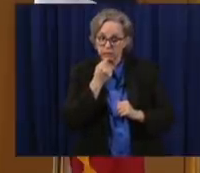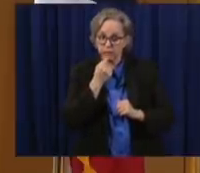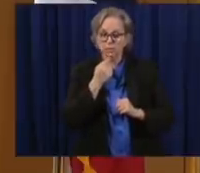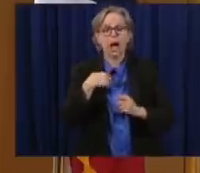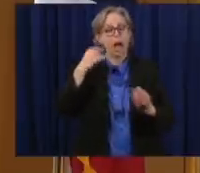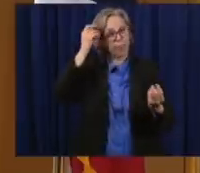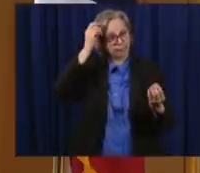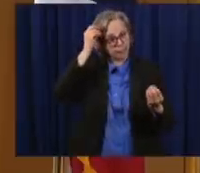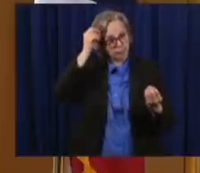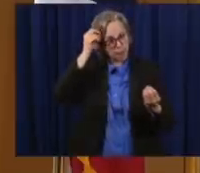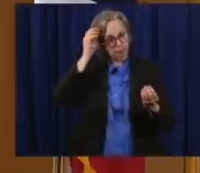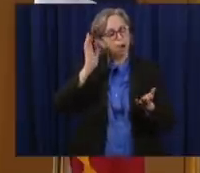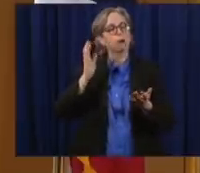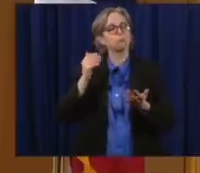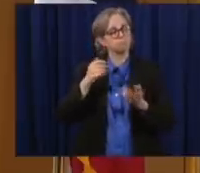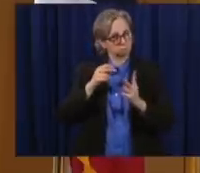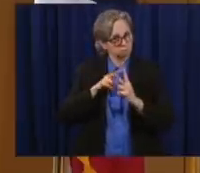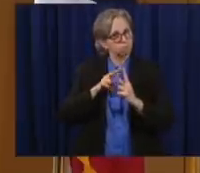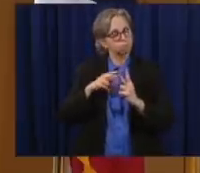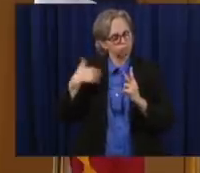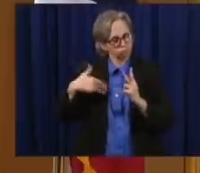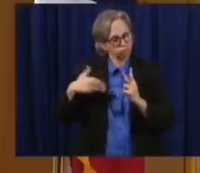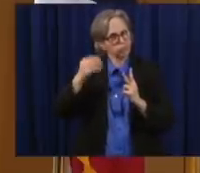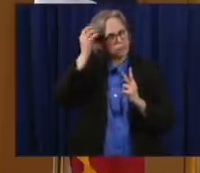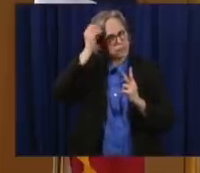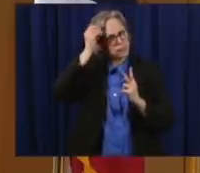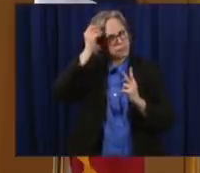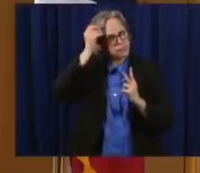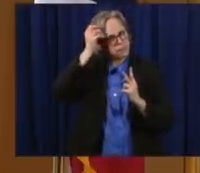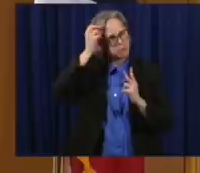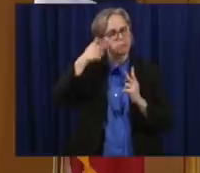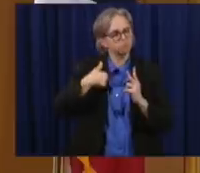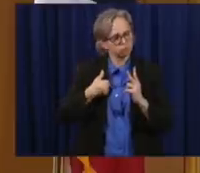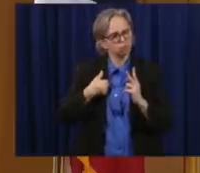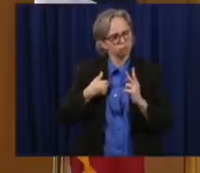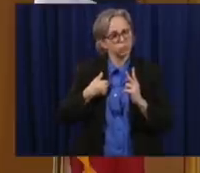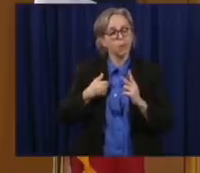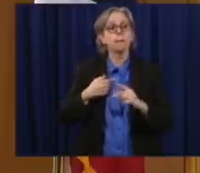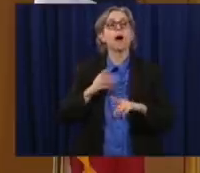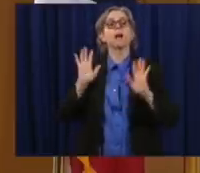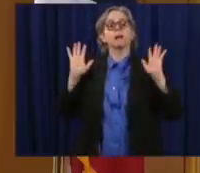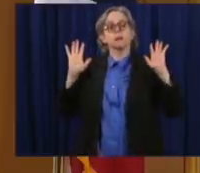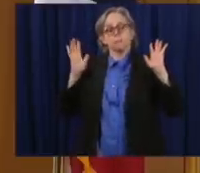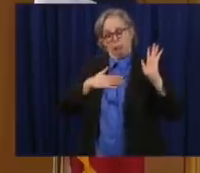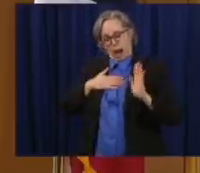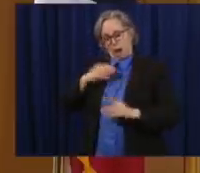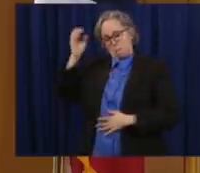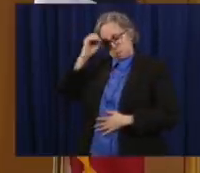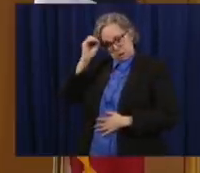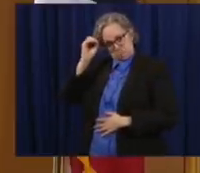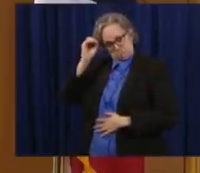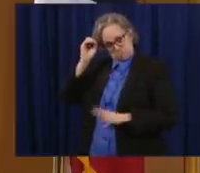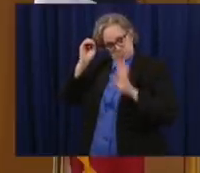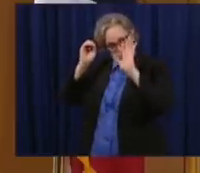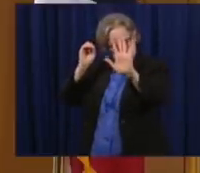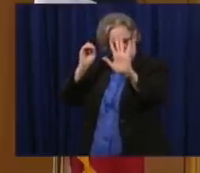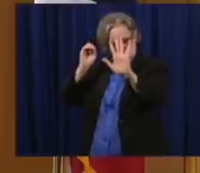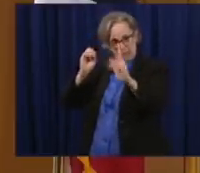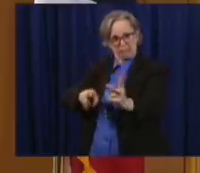lot. It made, in my opinion, that in these 2